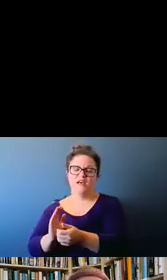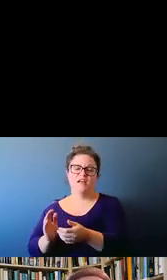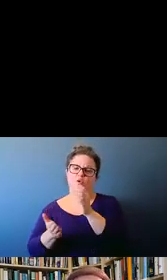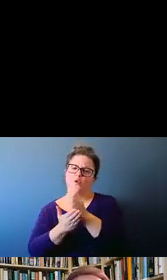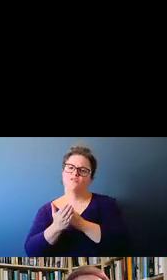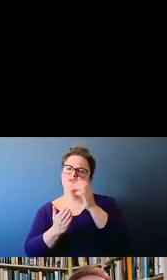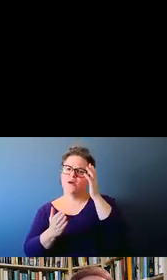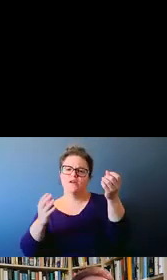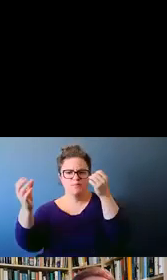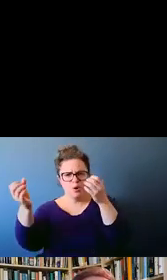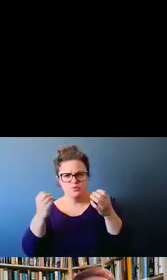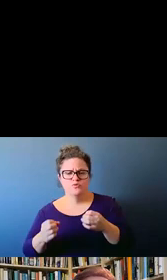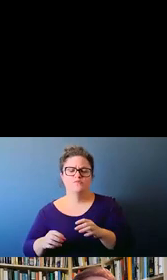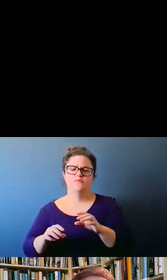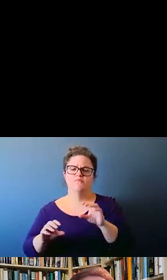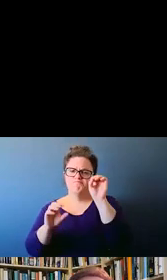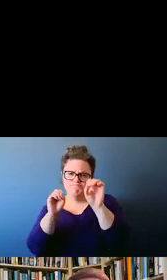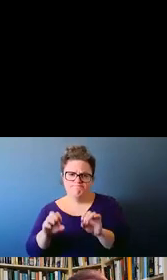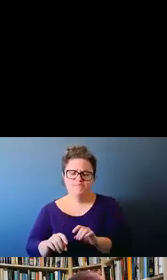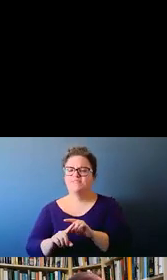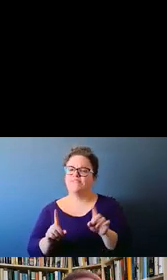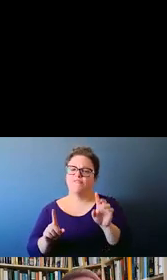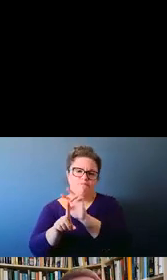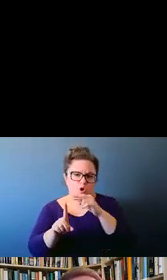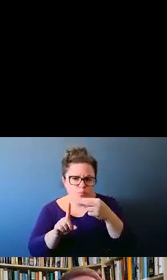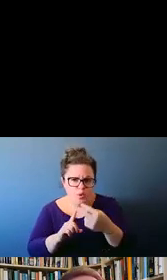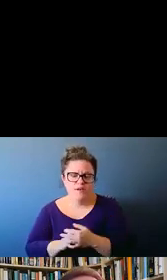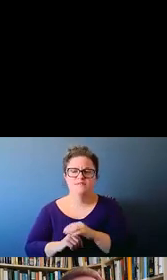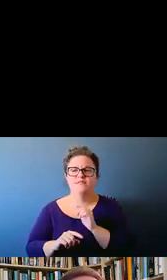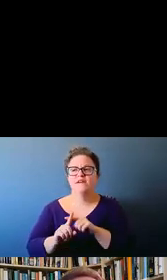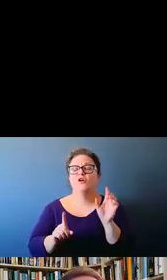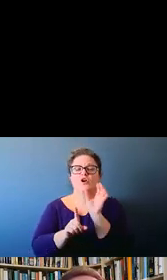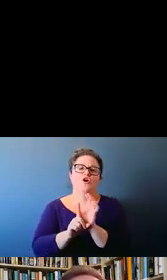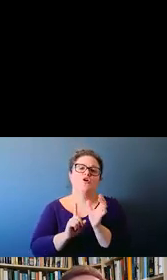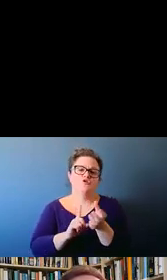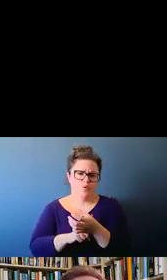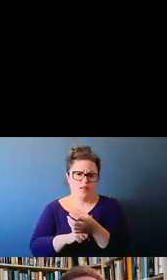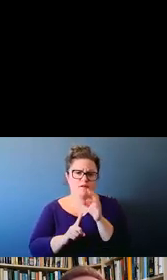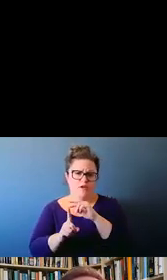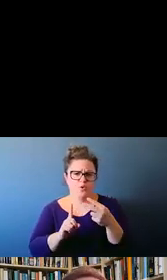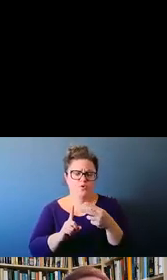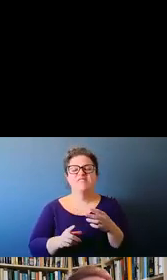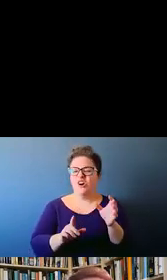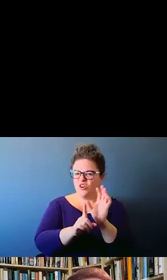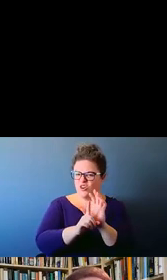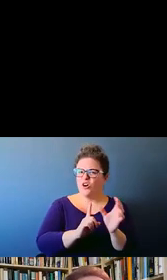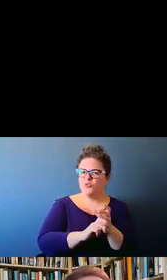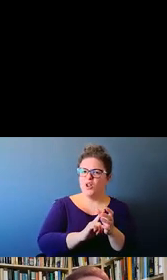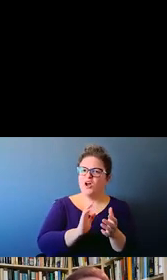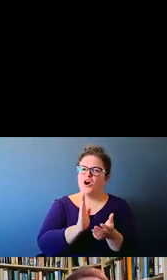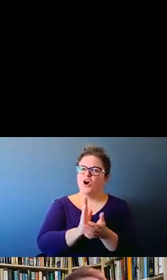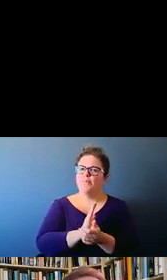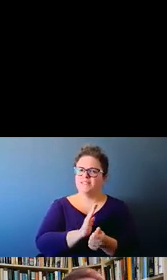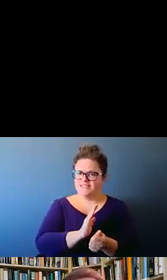different viewpoints. They'll provide you with kind of cultural competency, which is a very important so-called soft